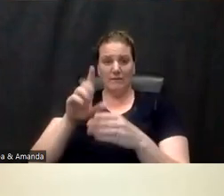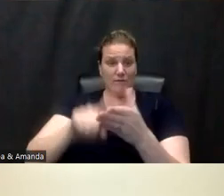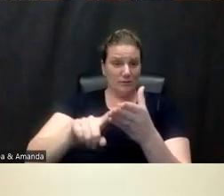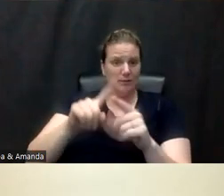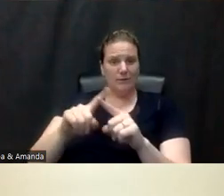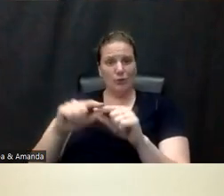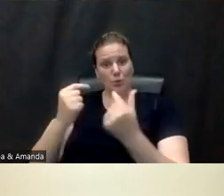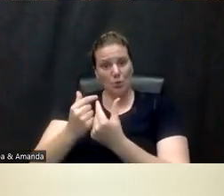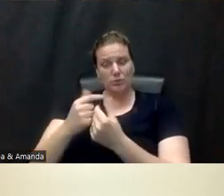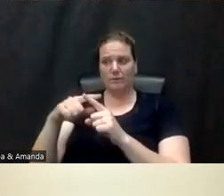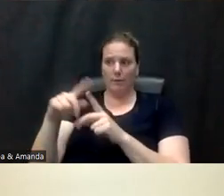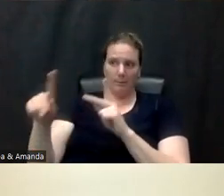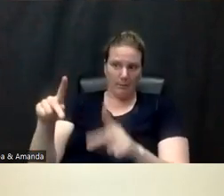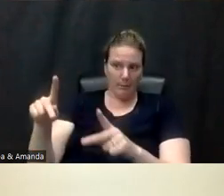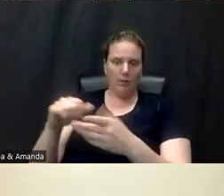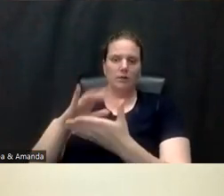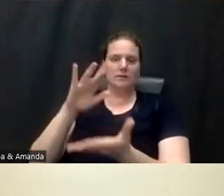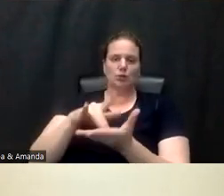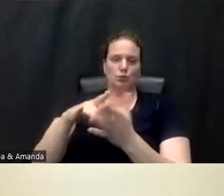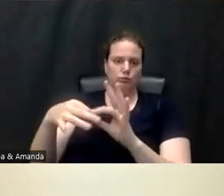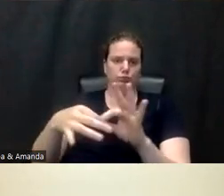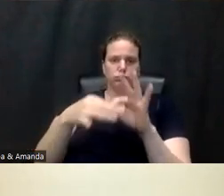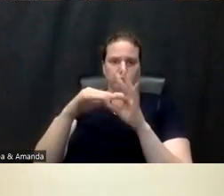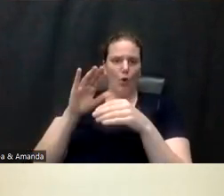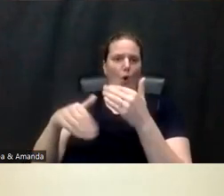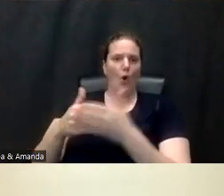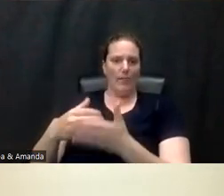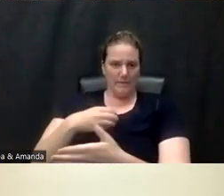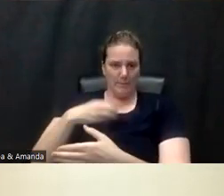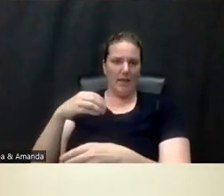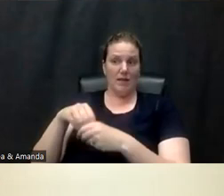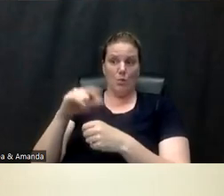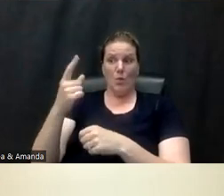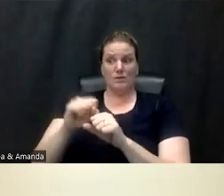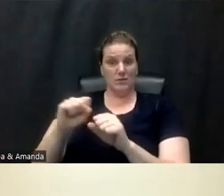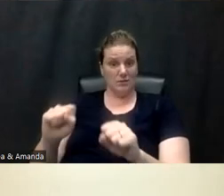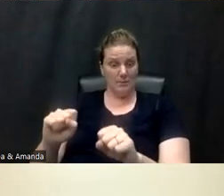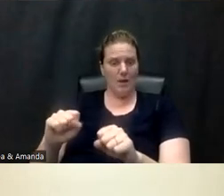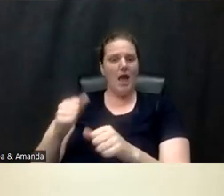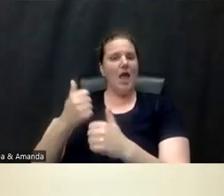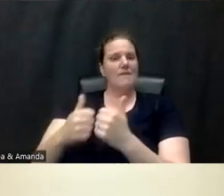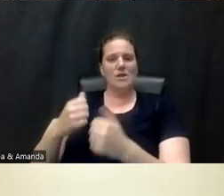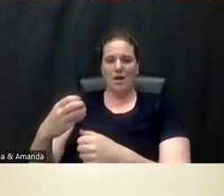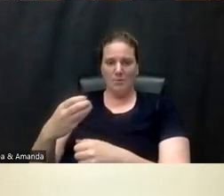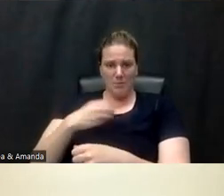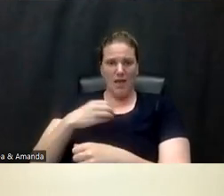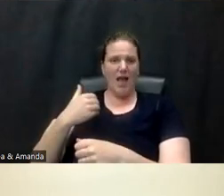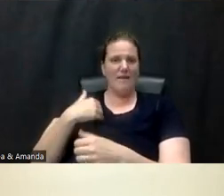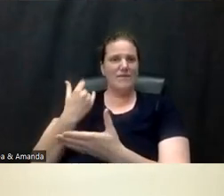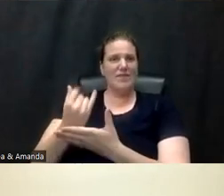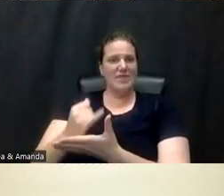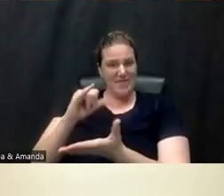groups and different people, they're centralizing all of their complaints into this one system. Every single complaint is going to go into this one